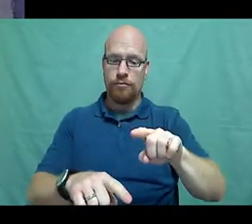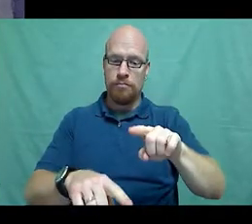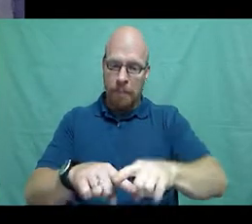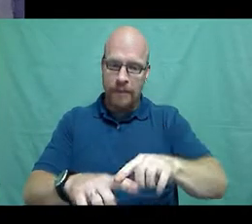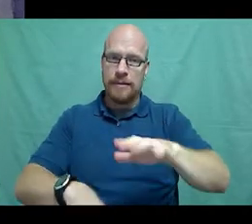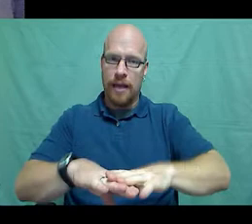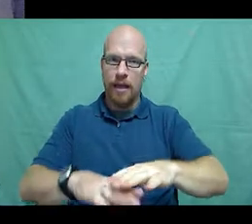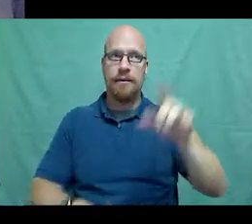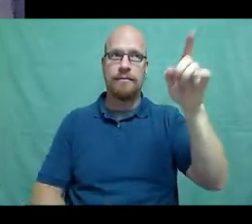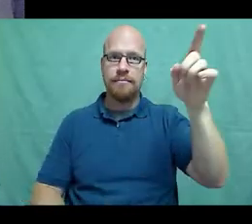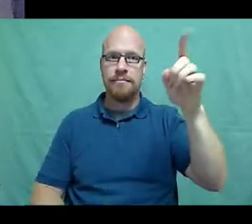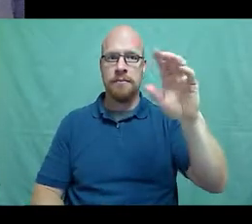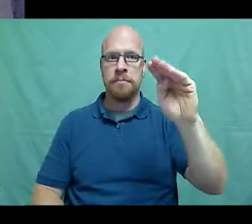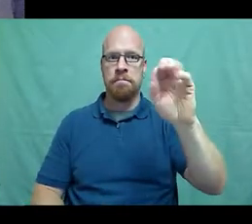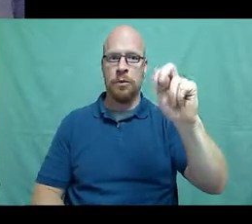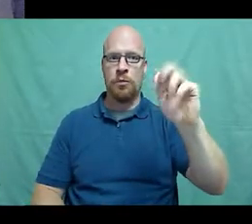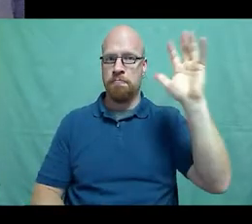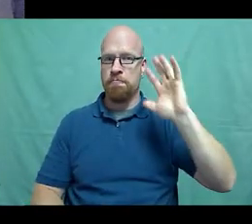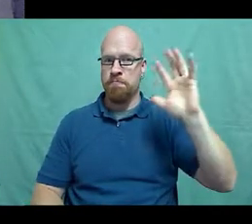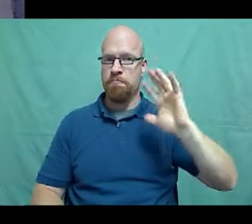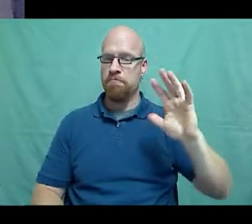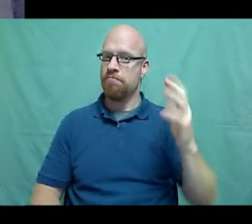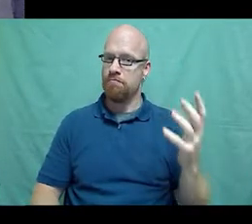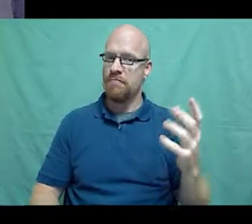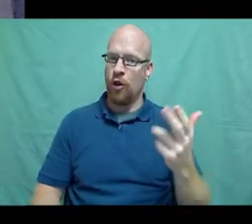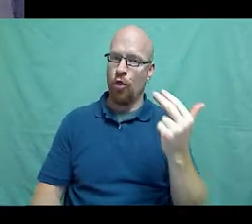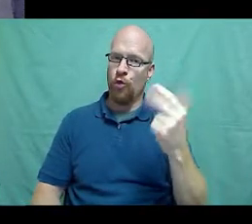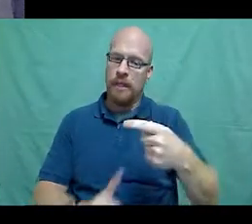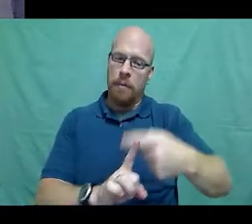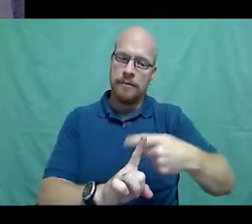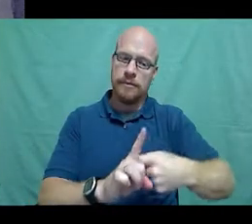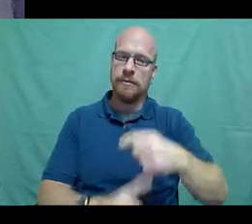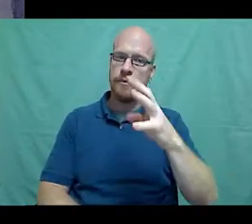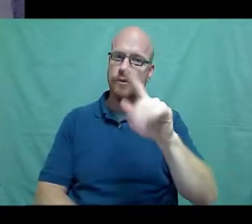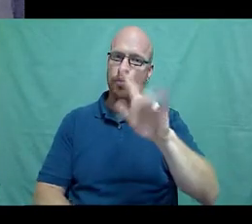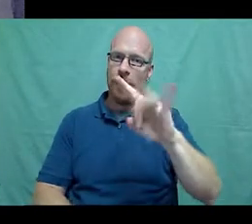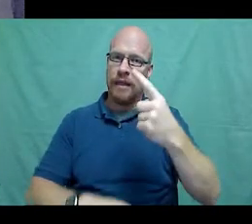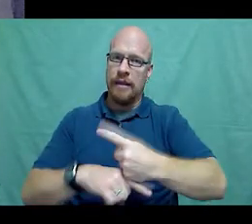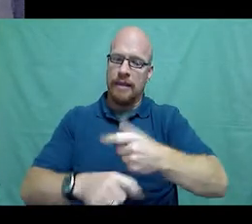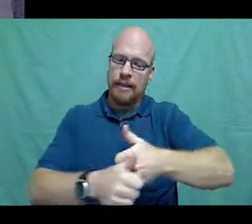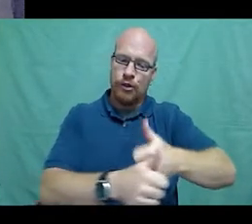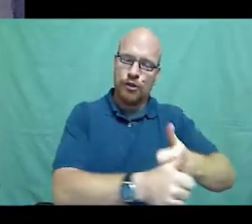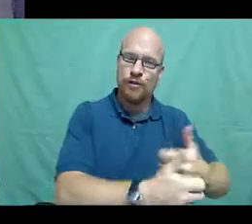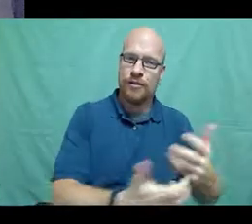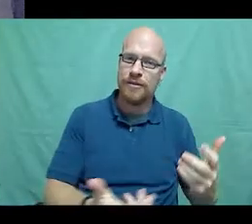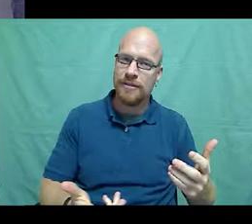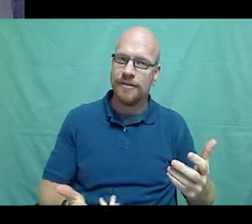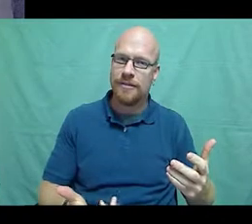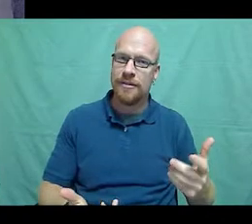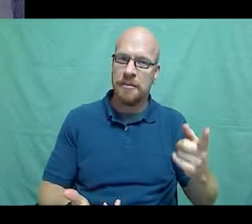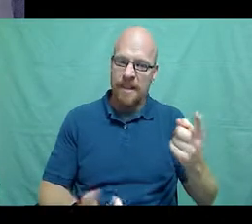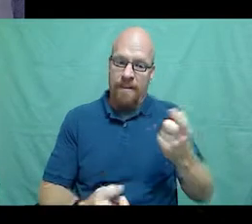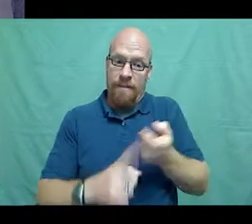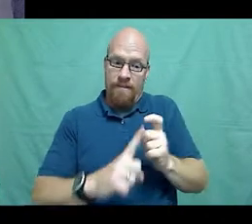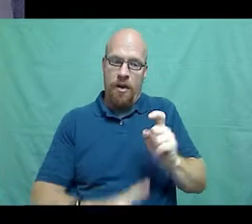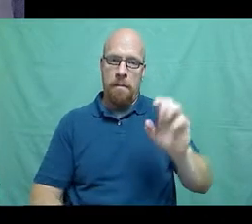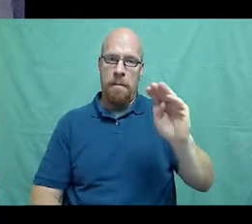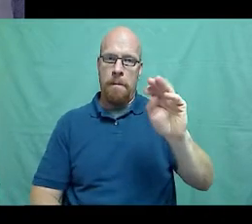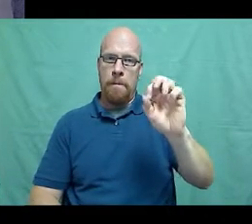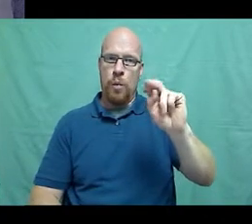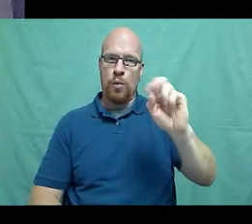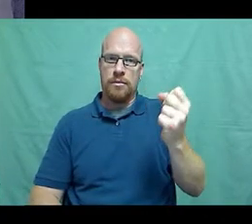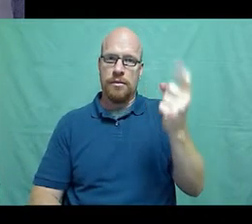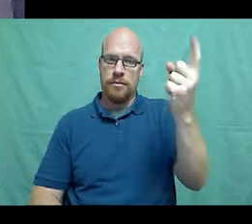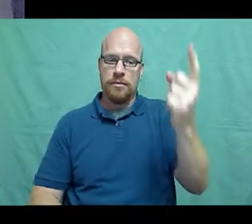Now, the first calendars were created based on the full moon cycle. There were 13 months, 28